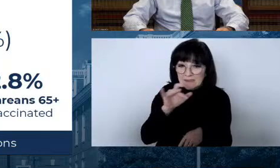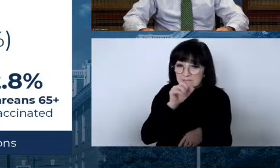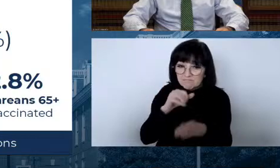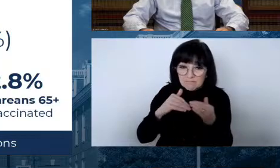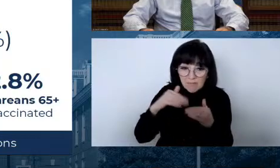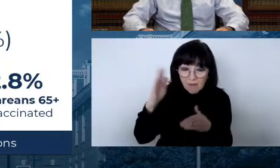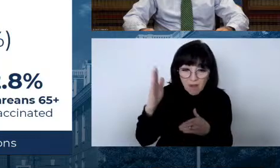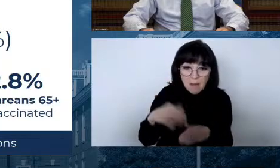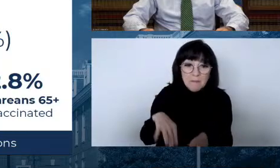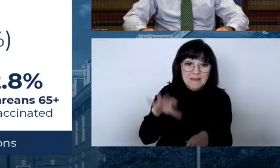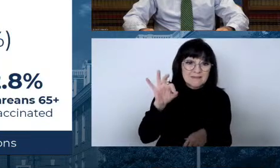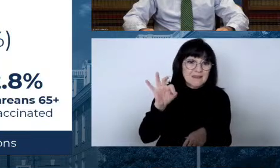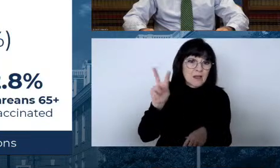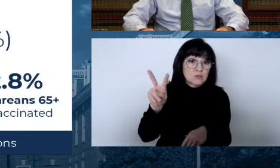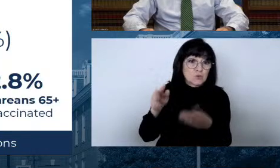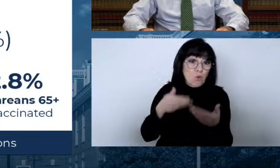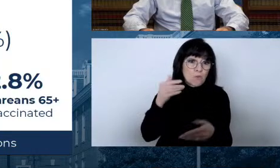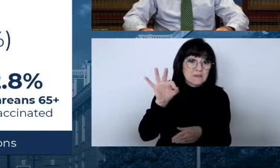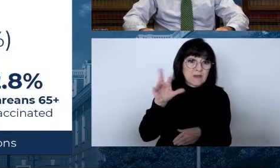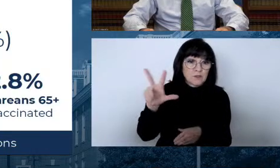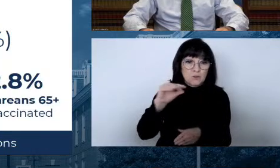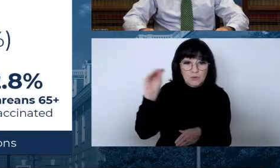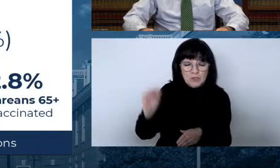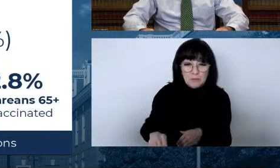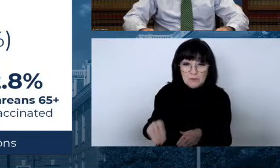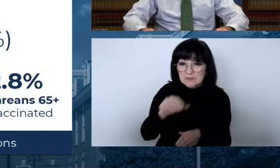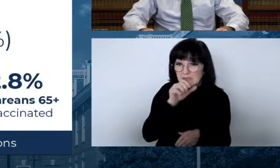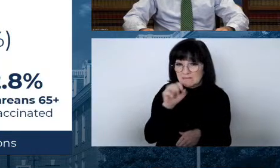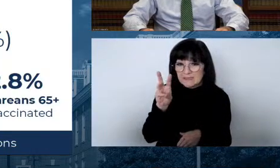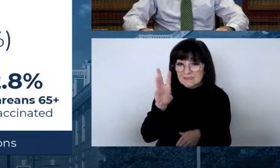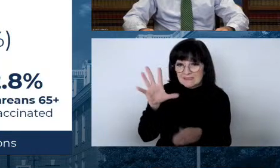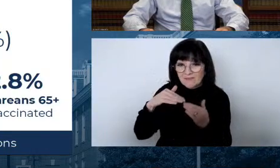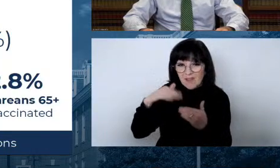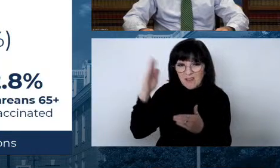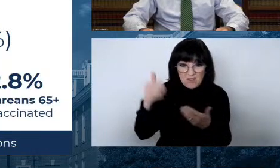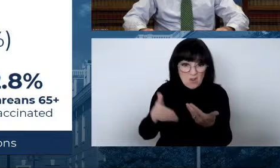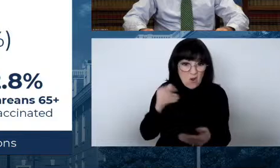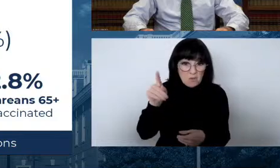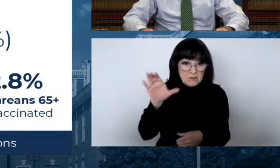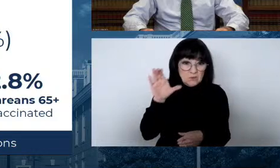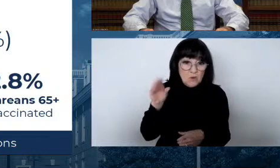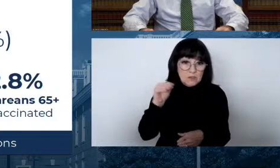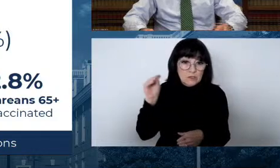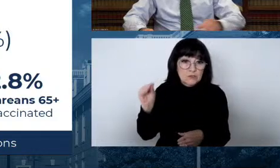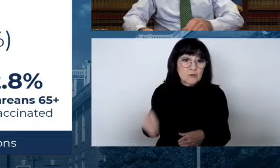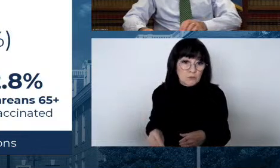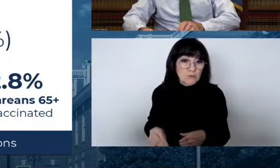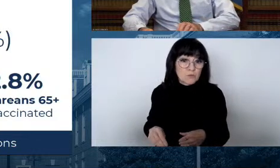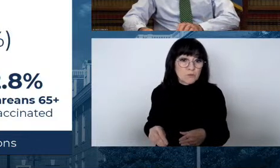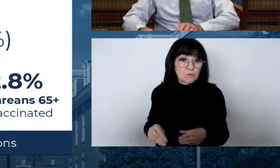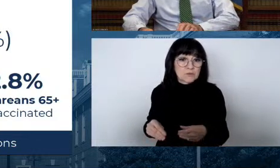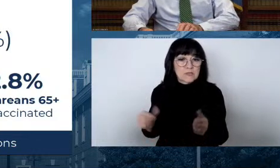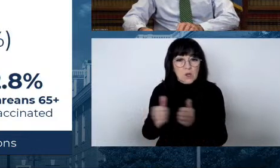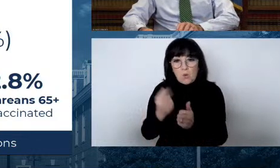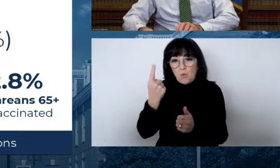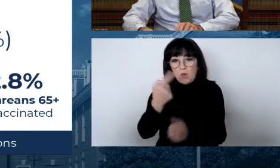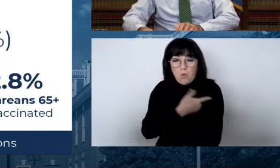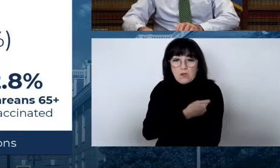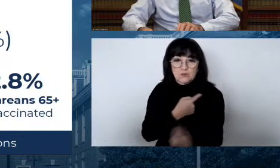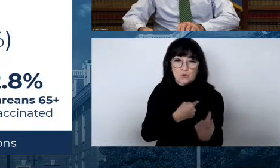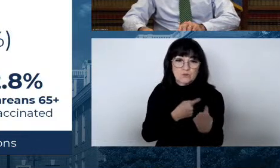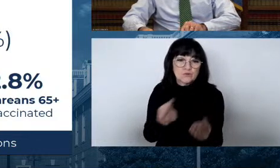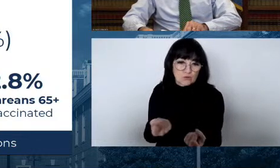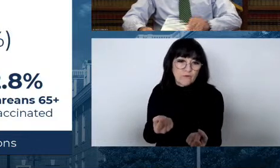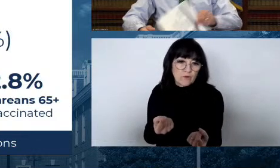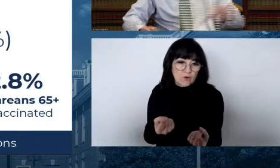vaccinated, 100% with at least, almost 100% with at least one dose, and 93% here fully